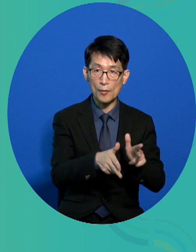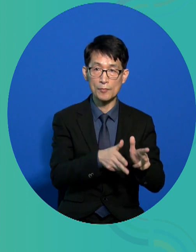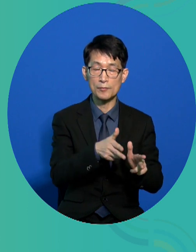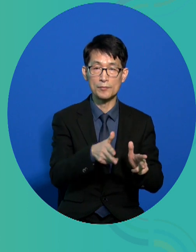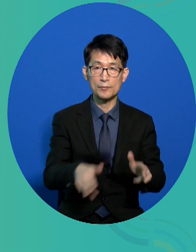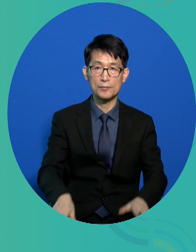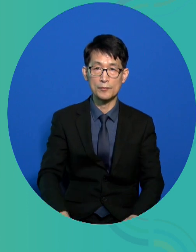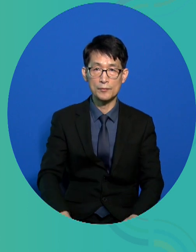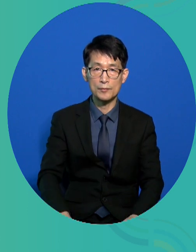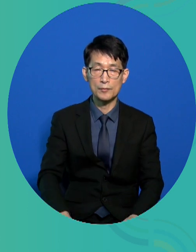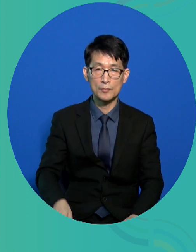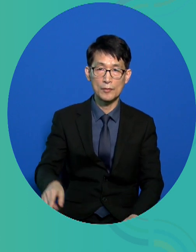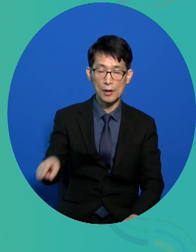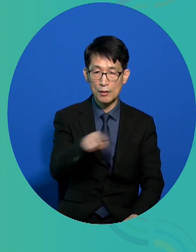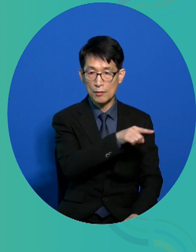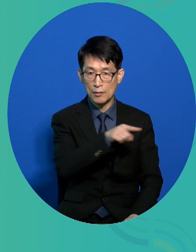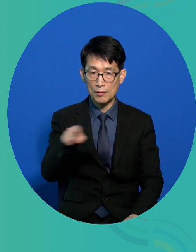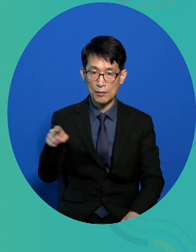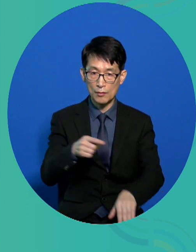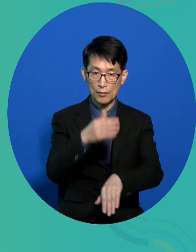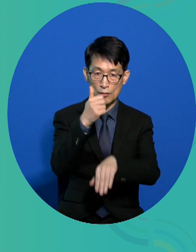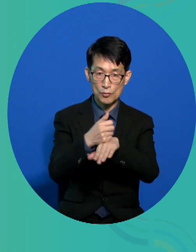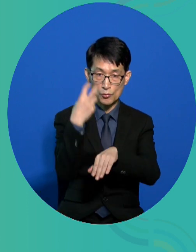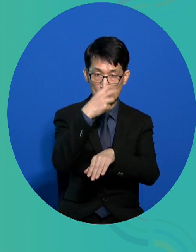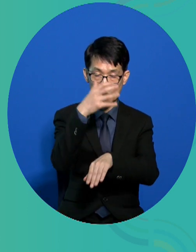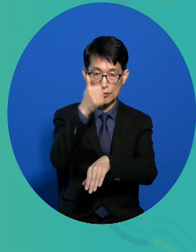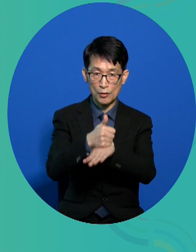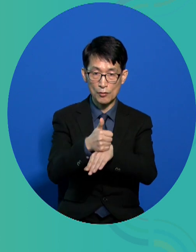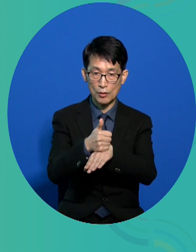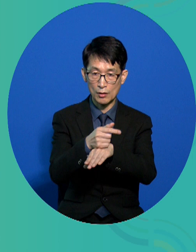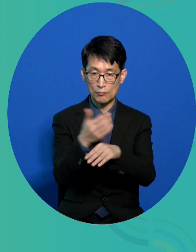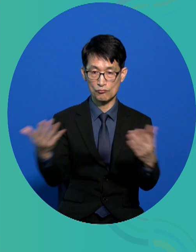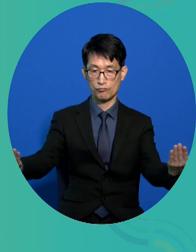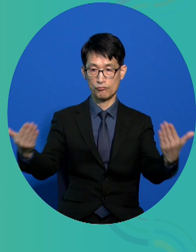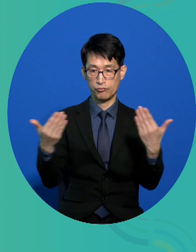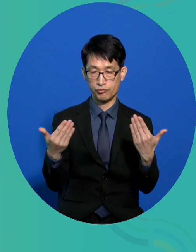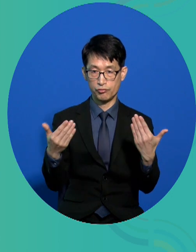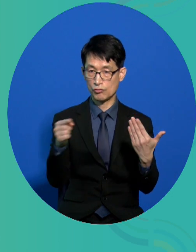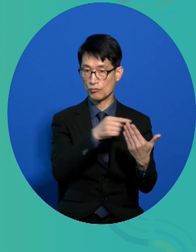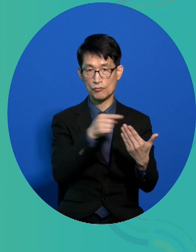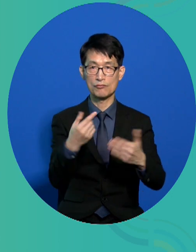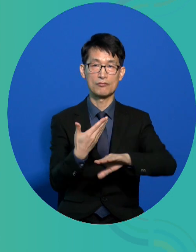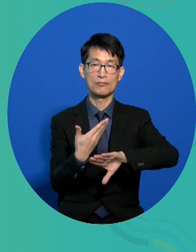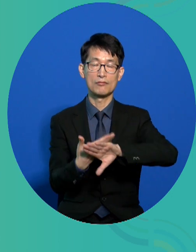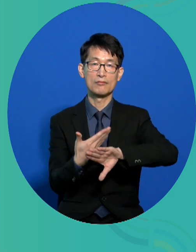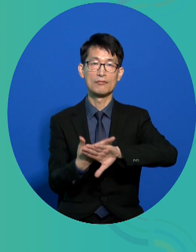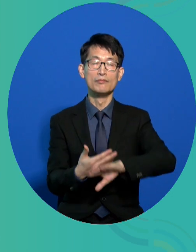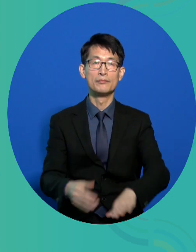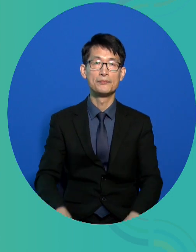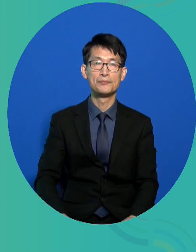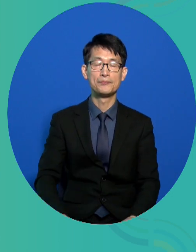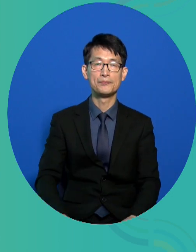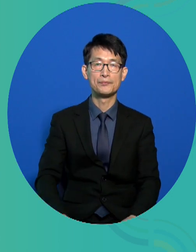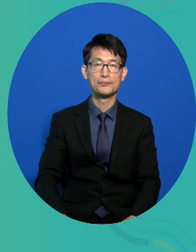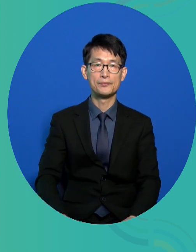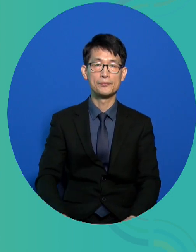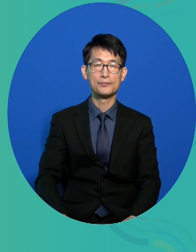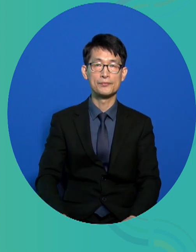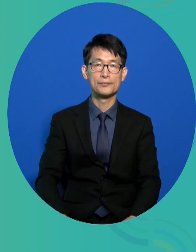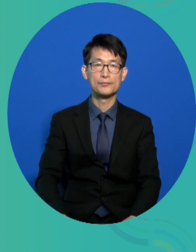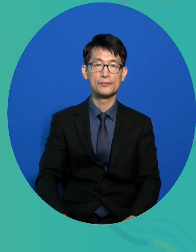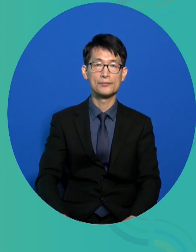versus the pet service, which did not receive any assistance from the